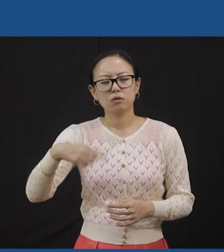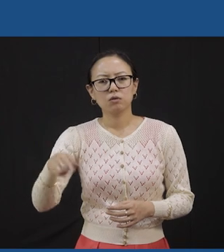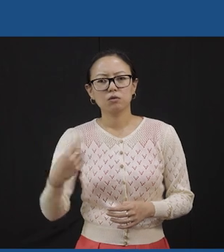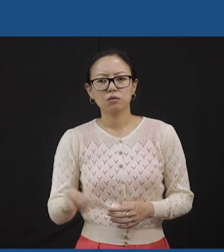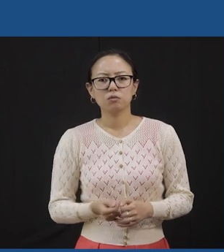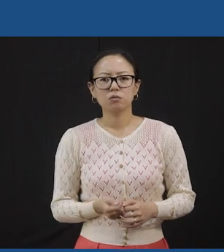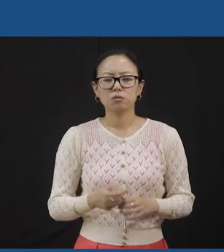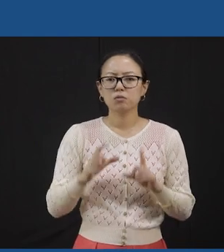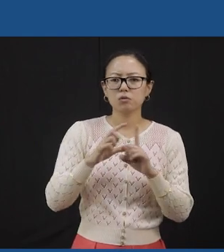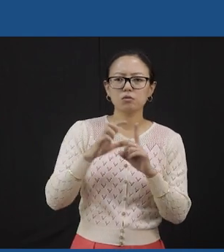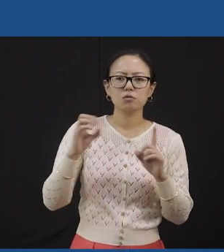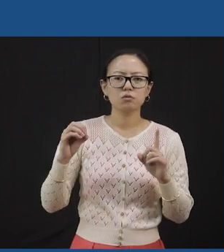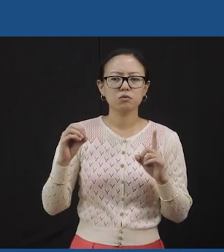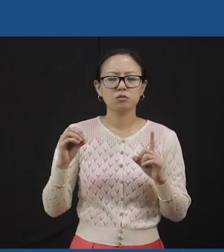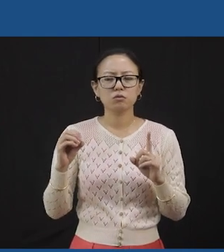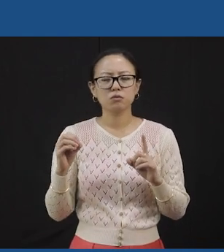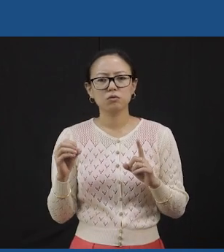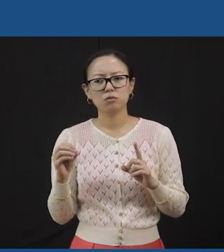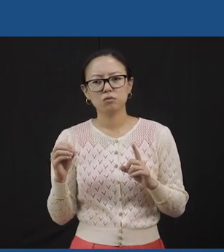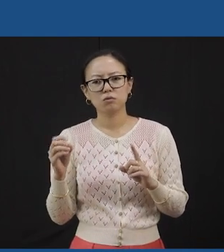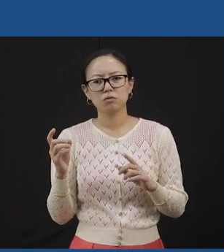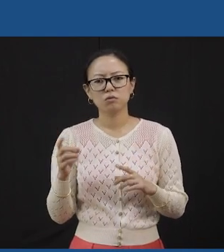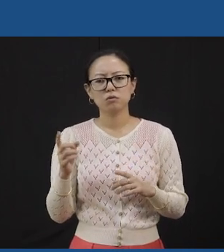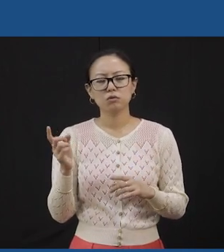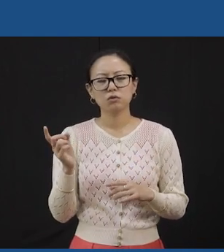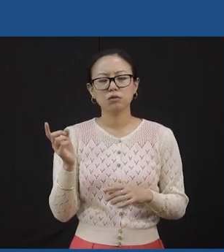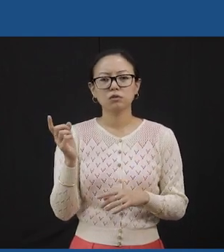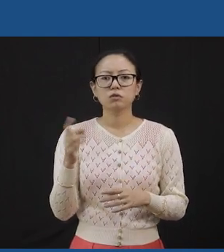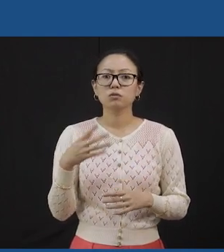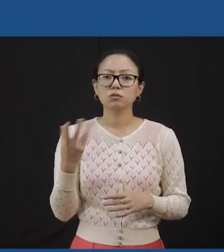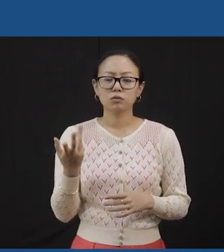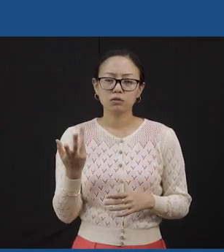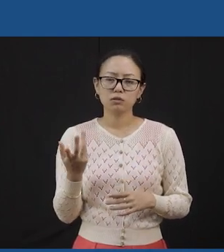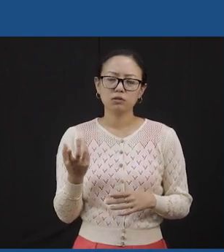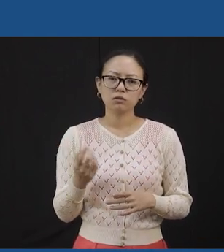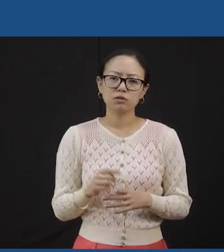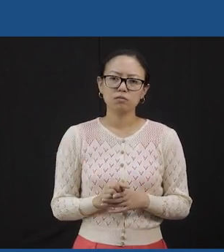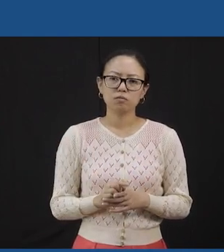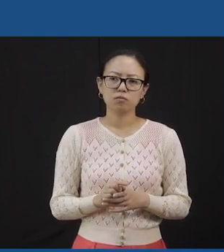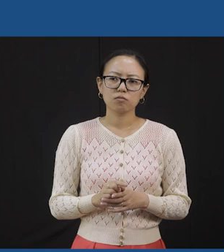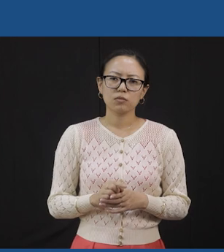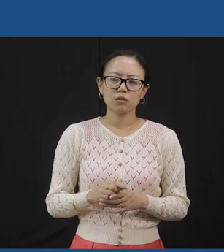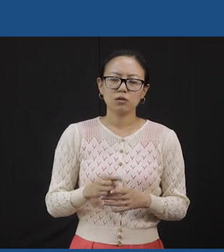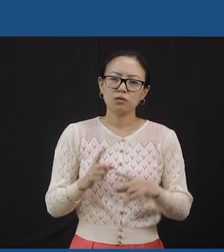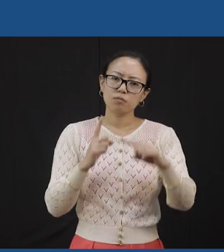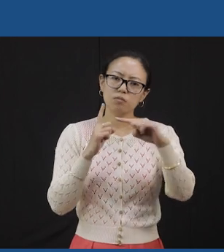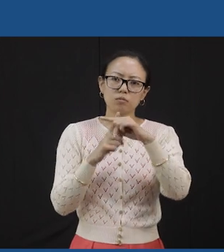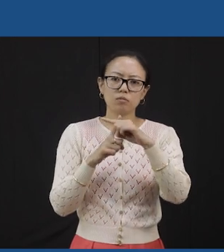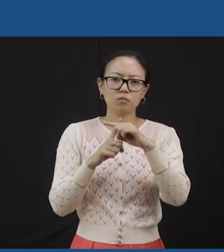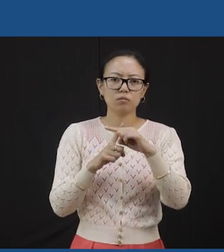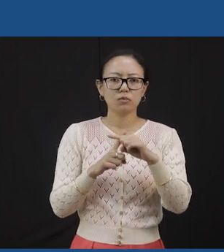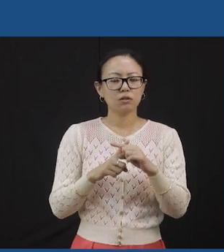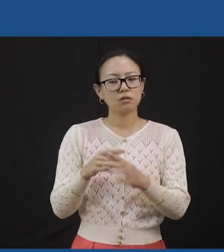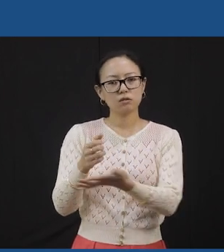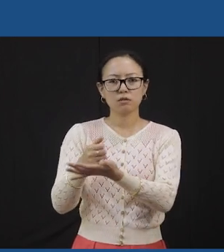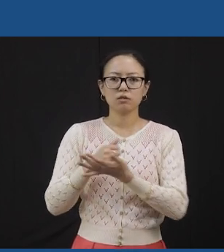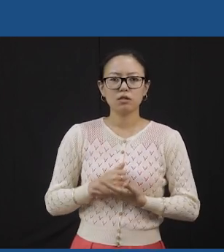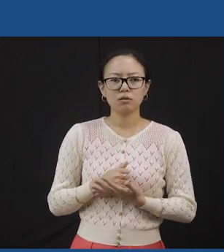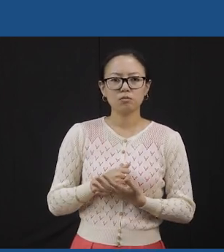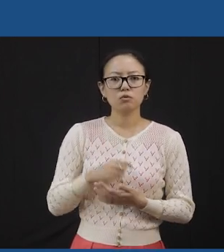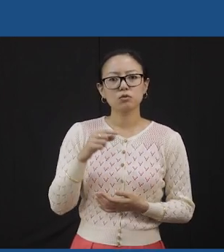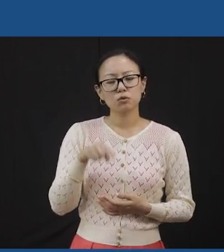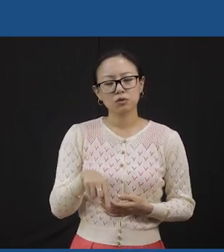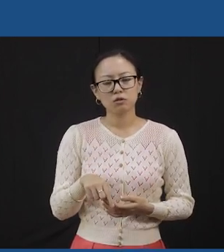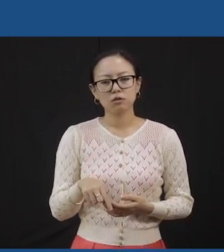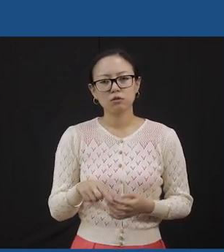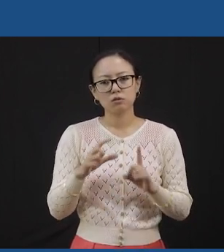daily life problems related. Okay, so these daily life problems related are also called word problems. And in this type